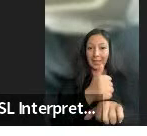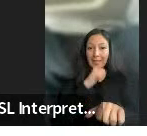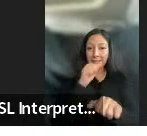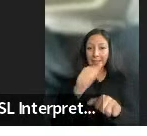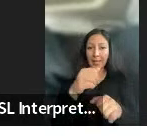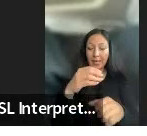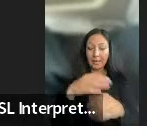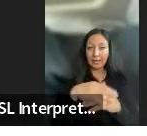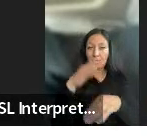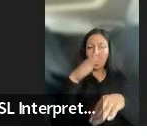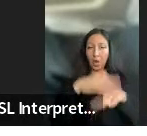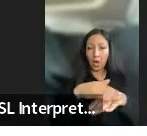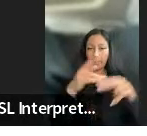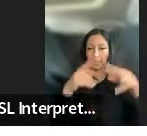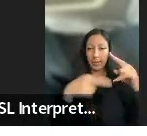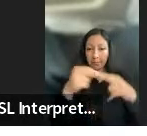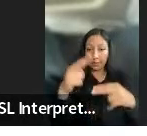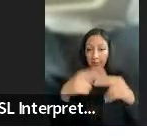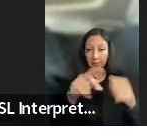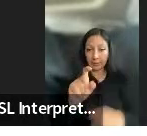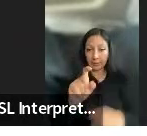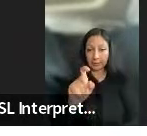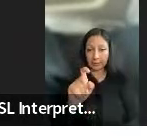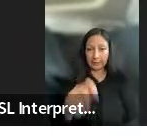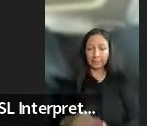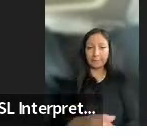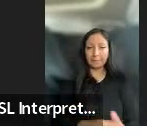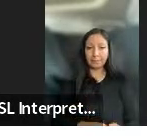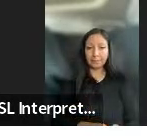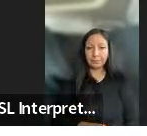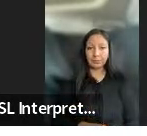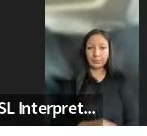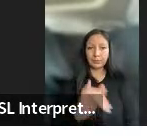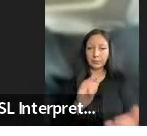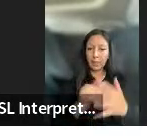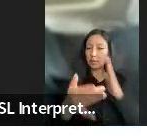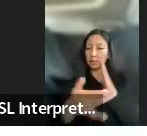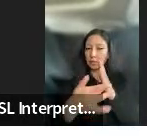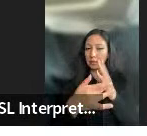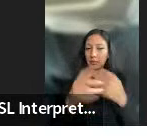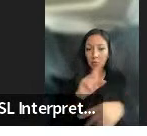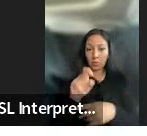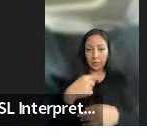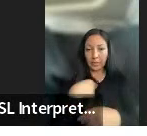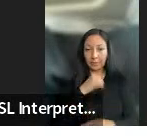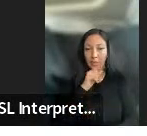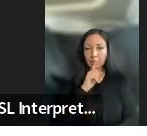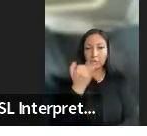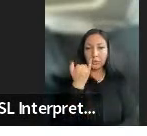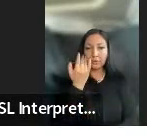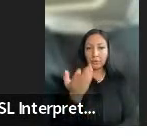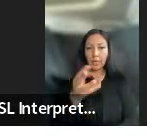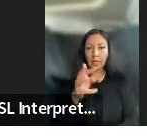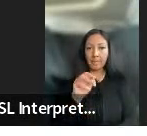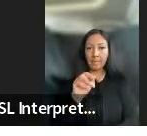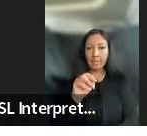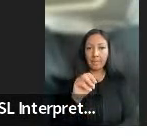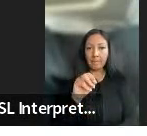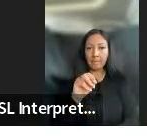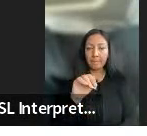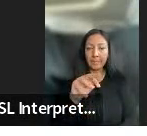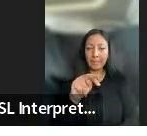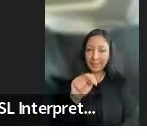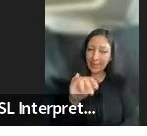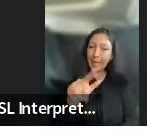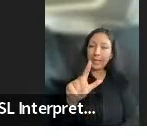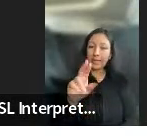or on a building? The technical question, I'm not sure, Nihilus, I believe you may